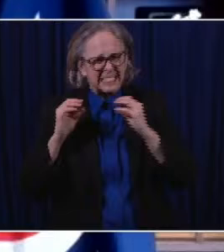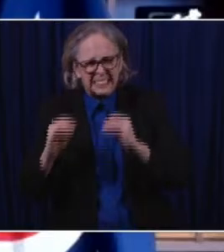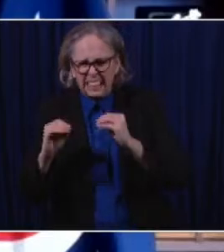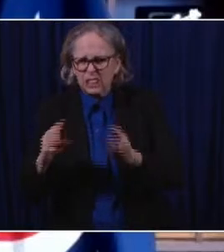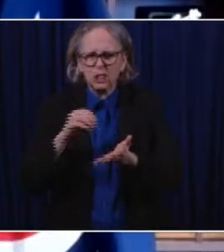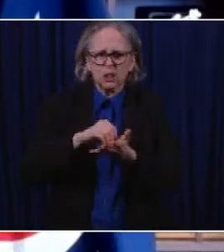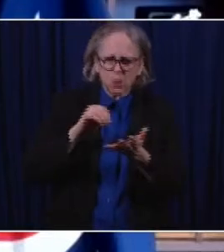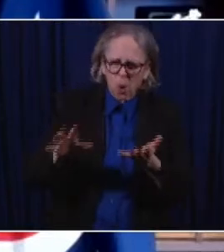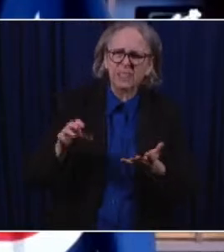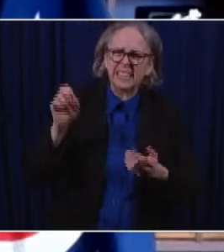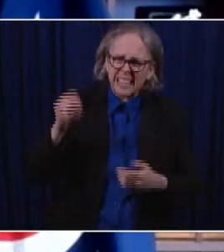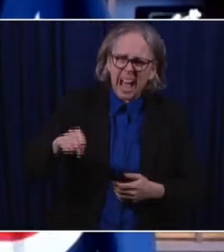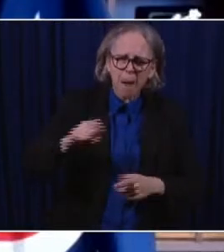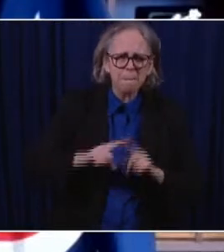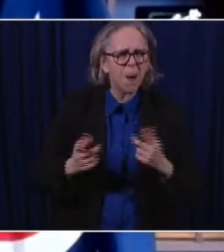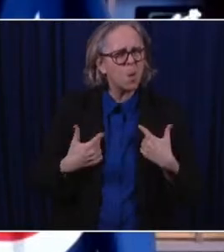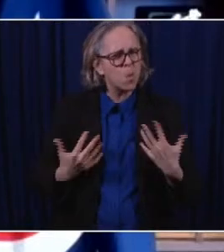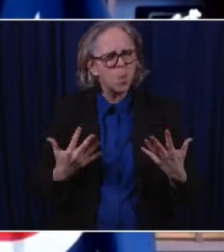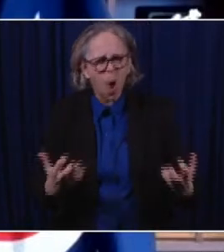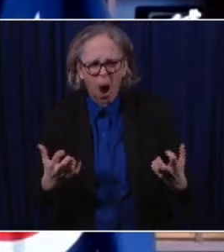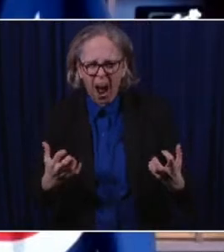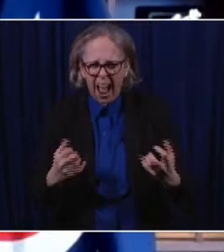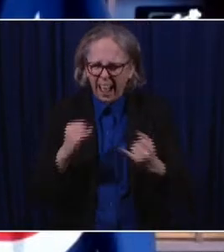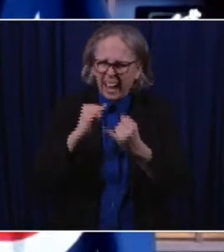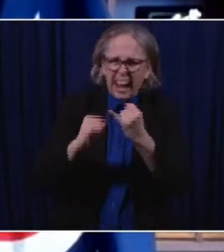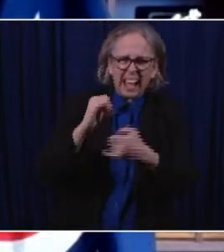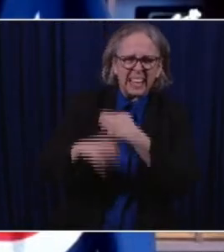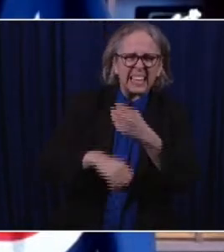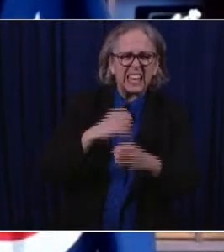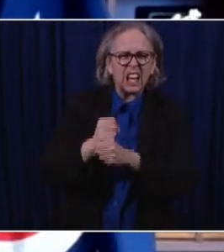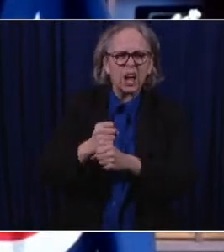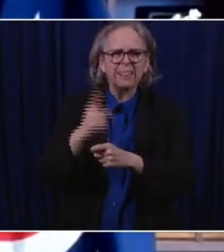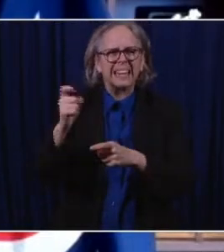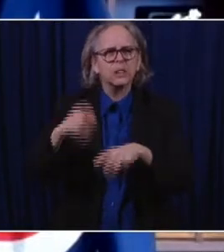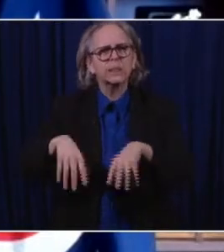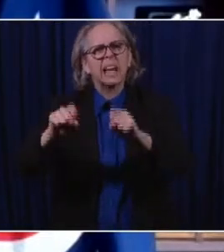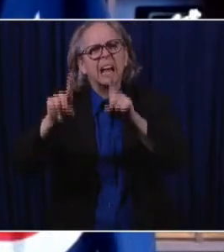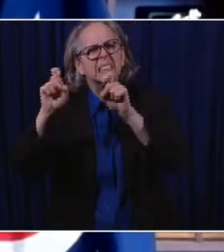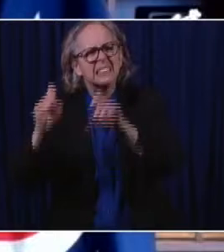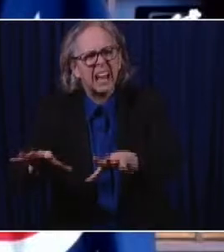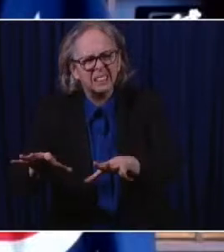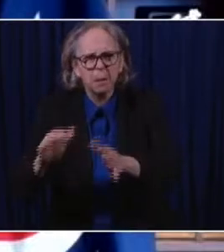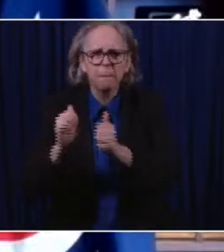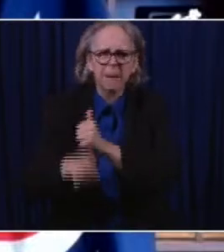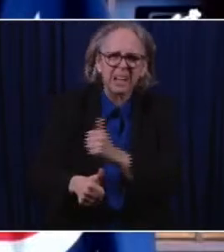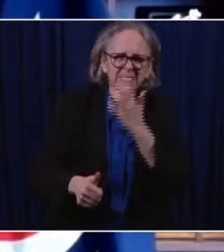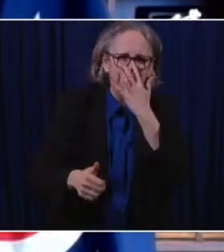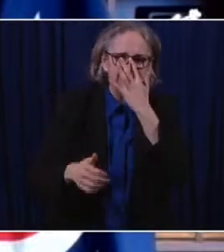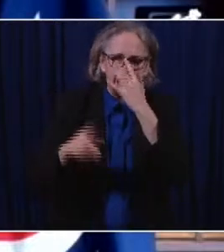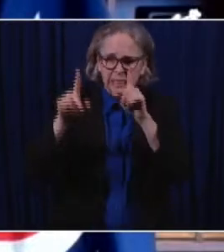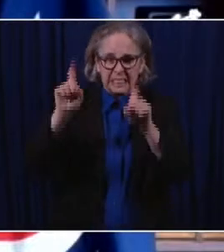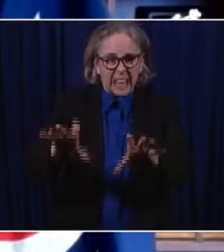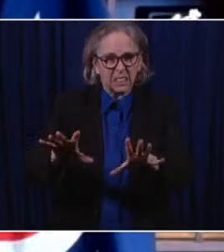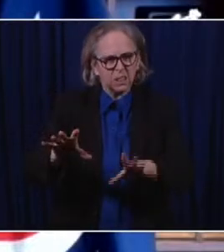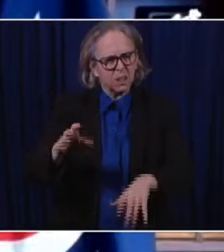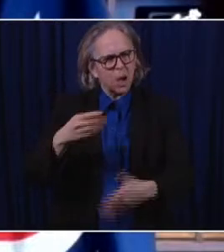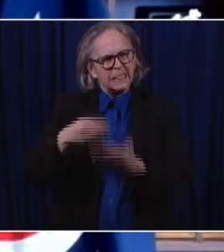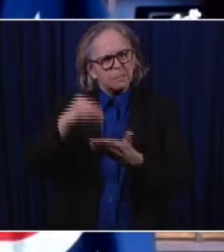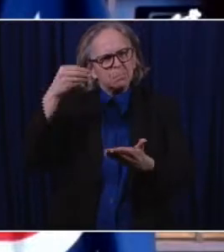assessment test to get the credential. Sometimes those tests are expensive, hundreds of dollars in some cases to take the